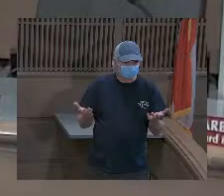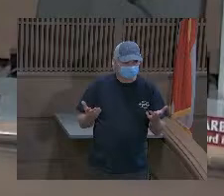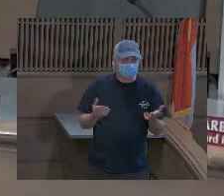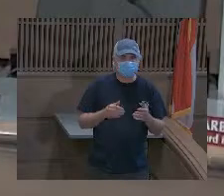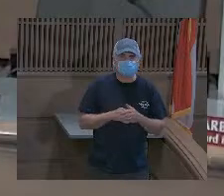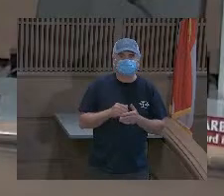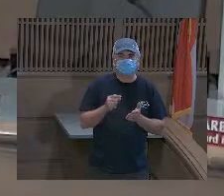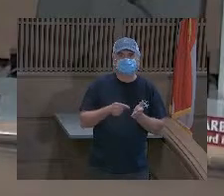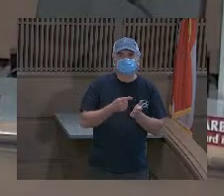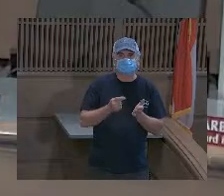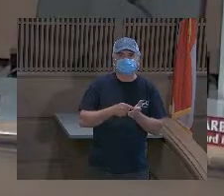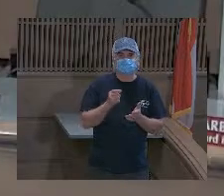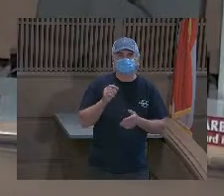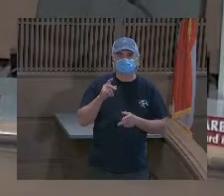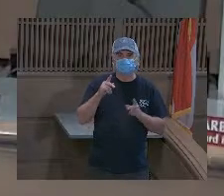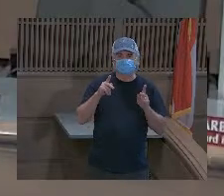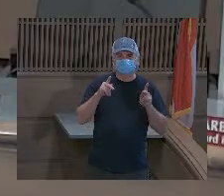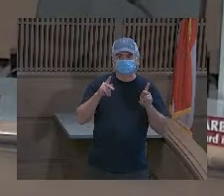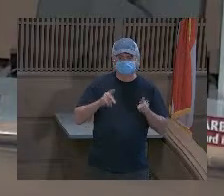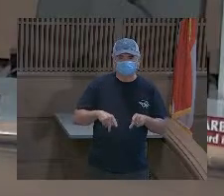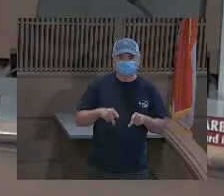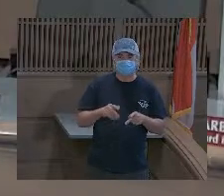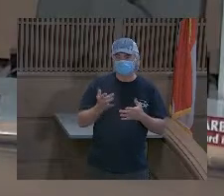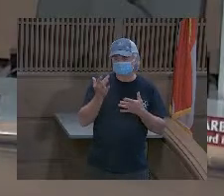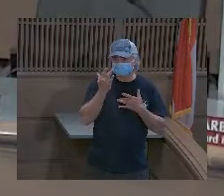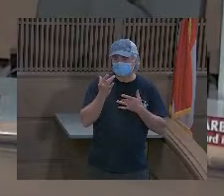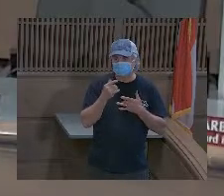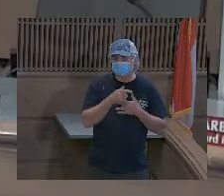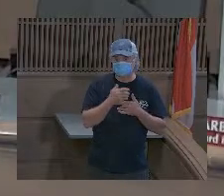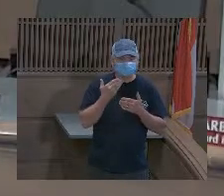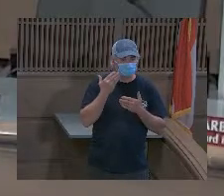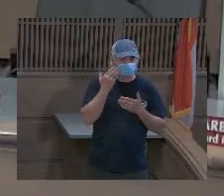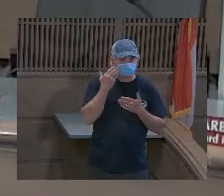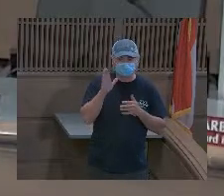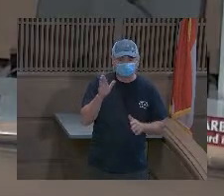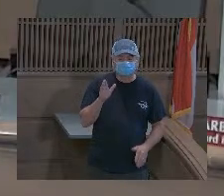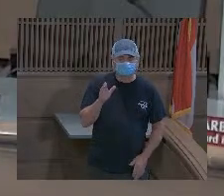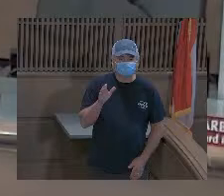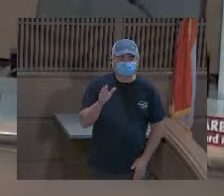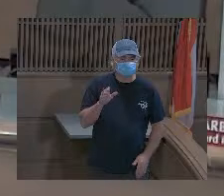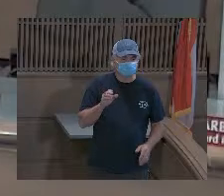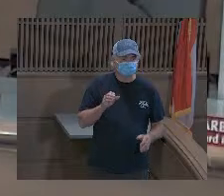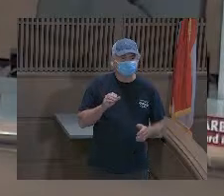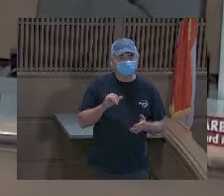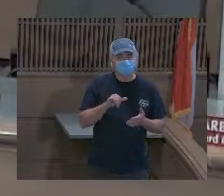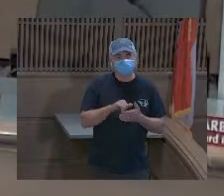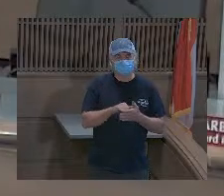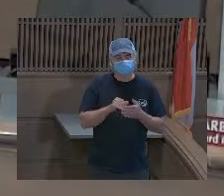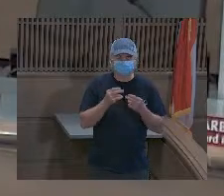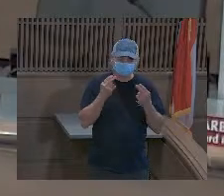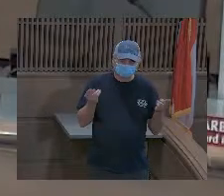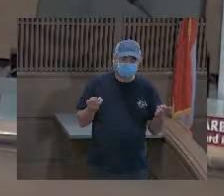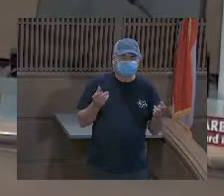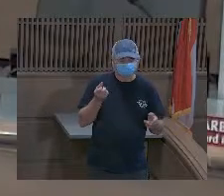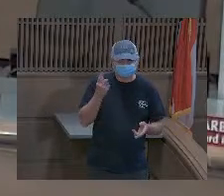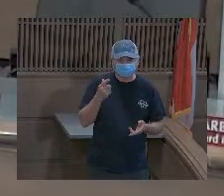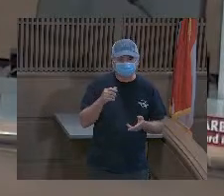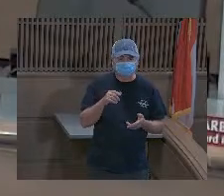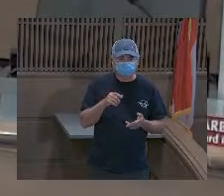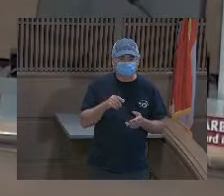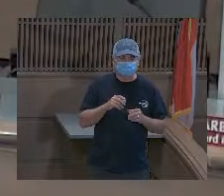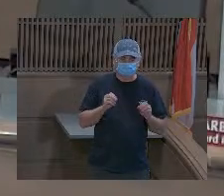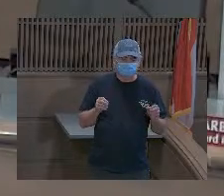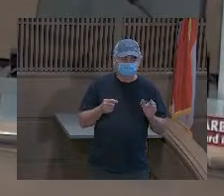times when a person is contagious and they don't know it, and there's no fault assigned to that